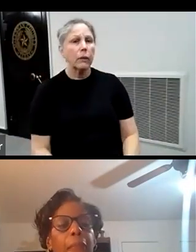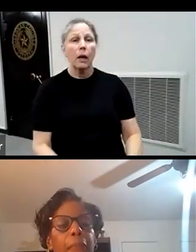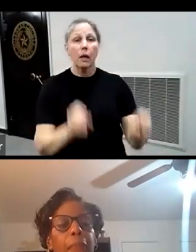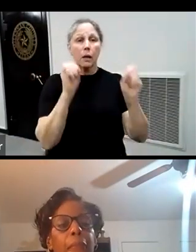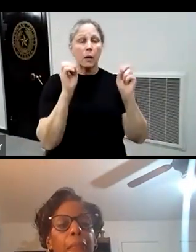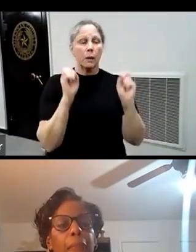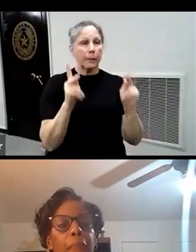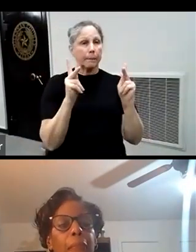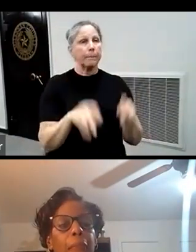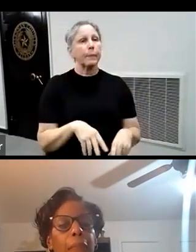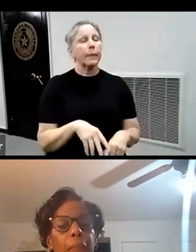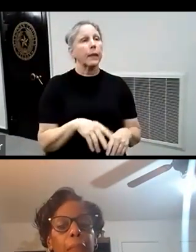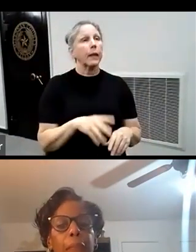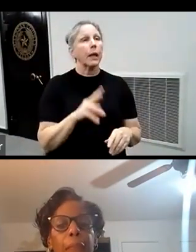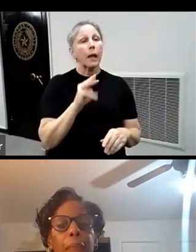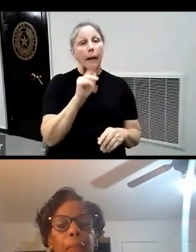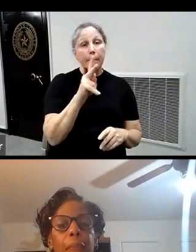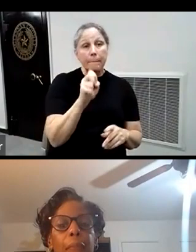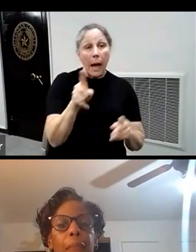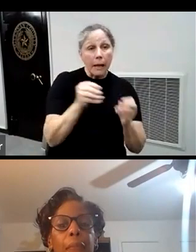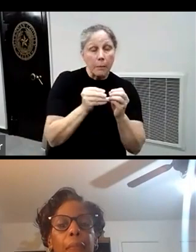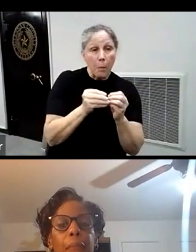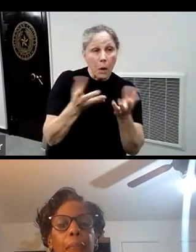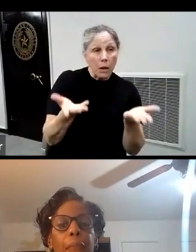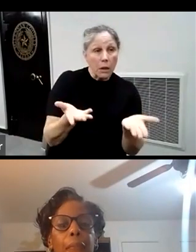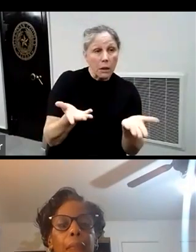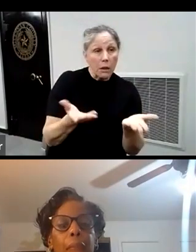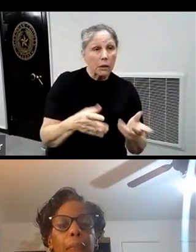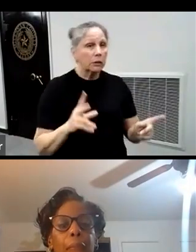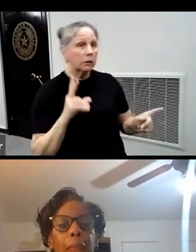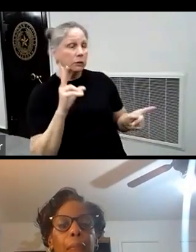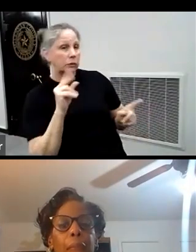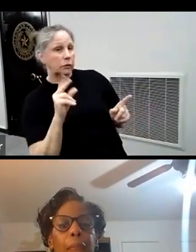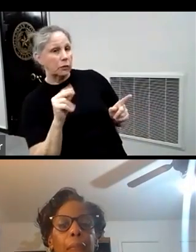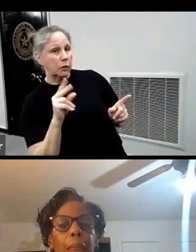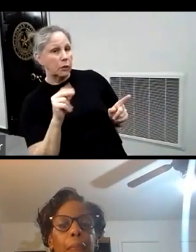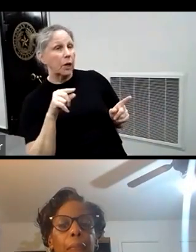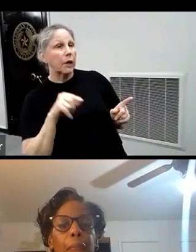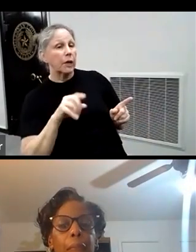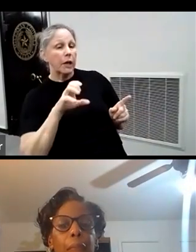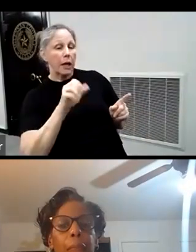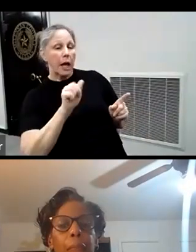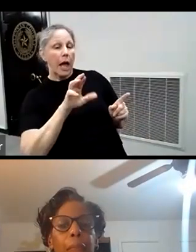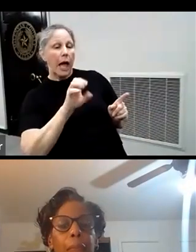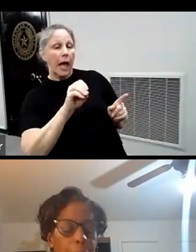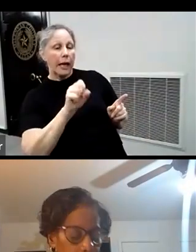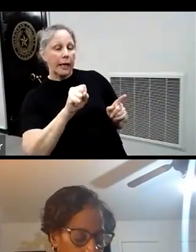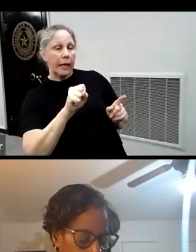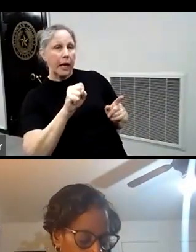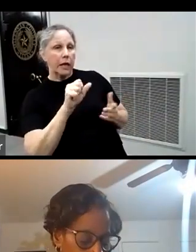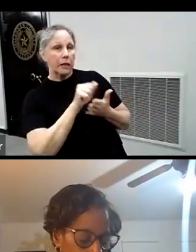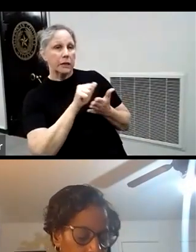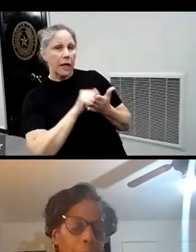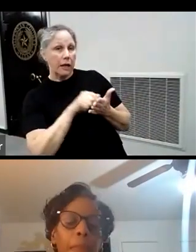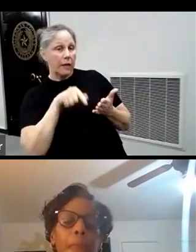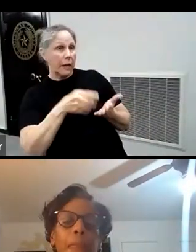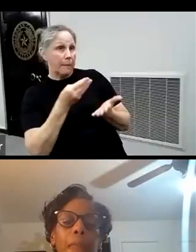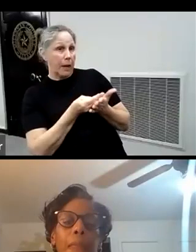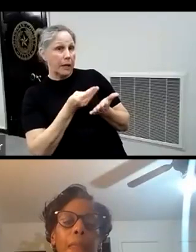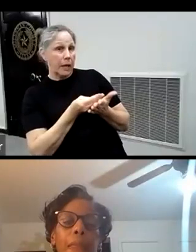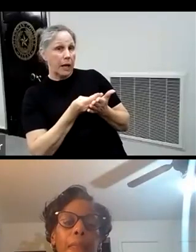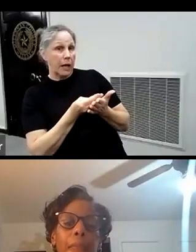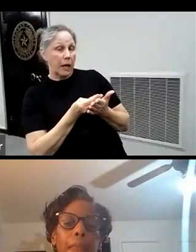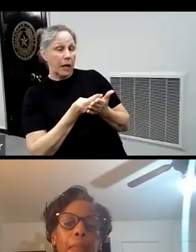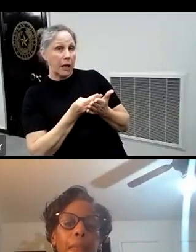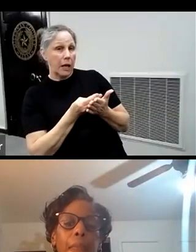Okay. Mike, anything else from you? Oh, no, just that the CARES Act's this particular funding's